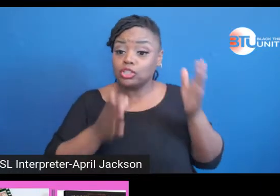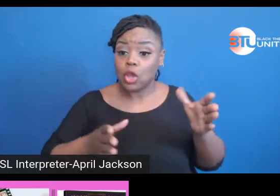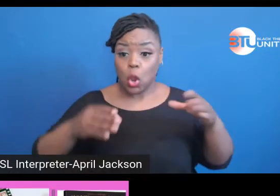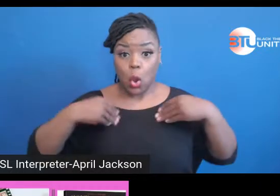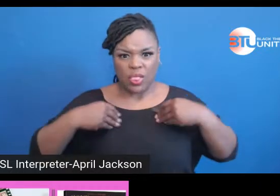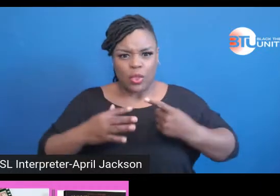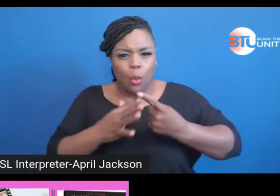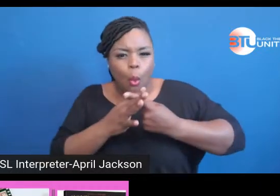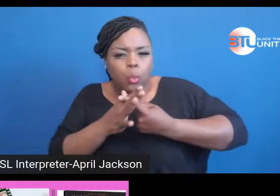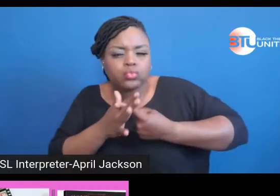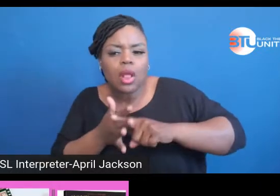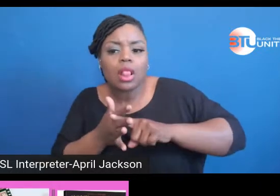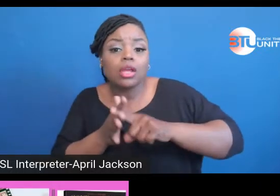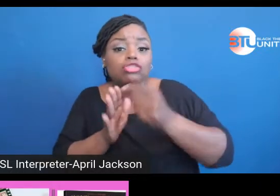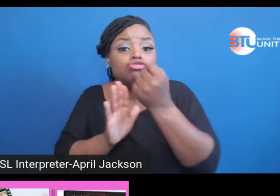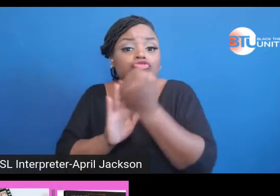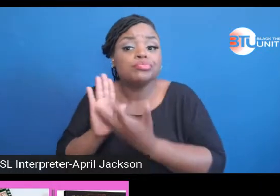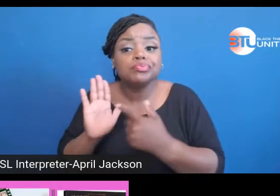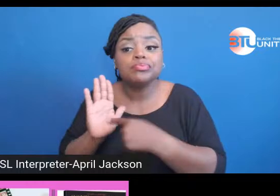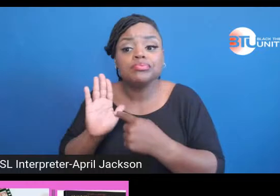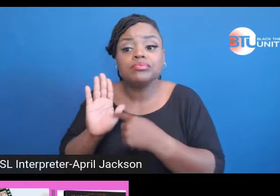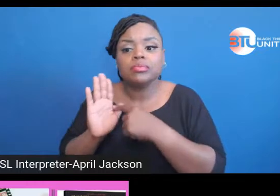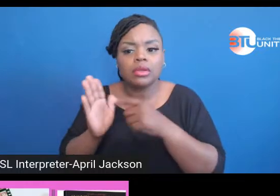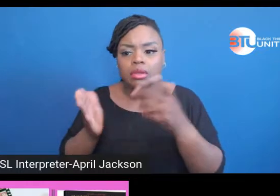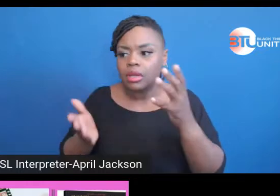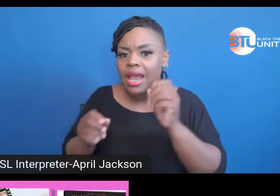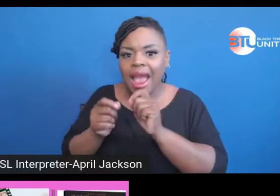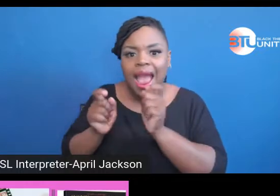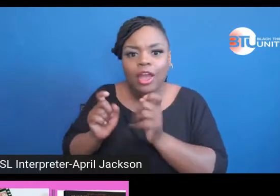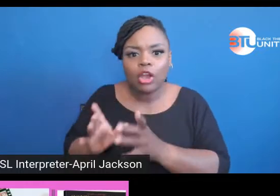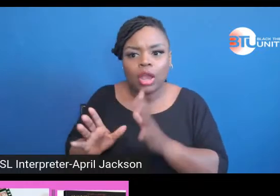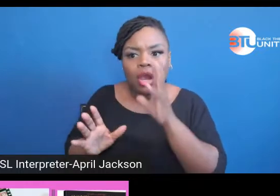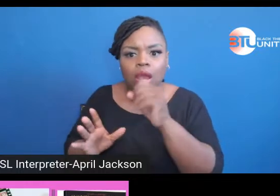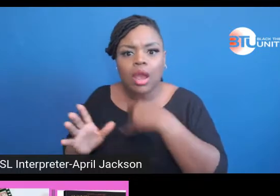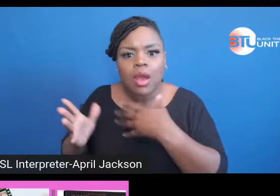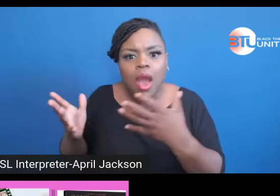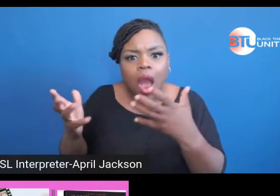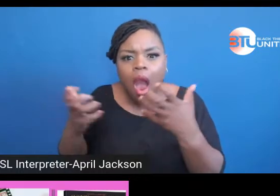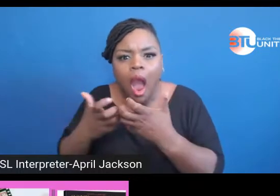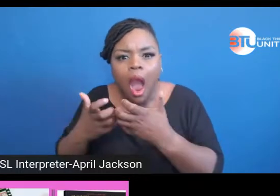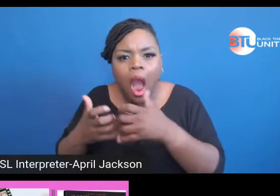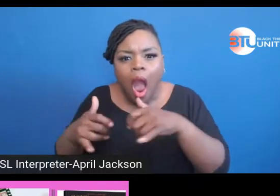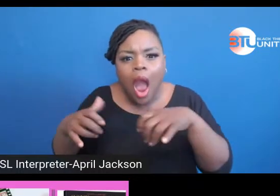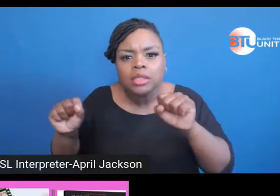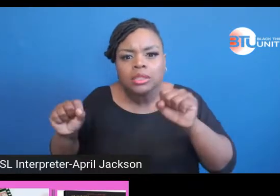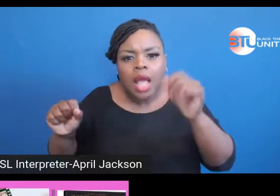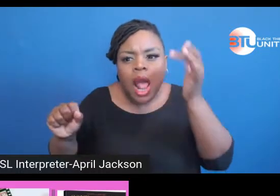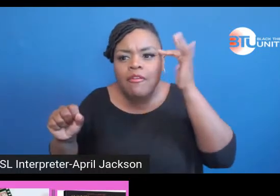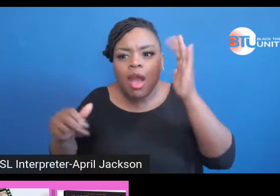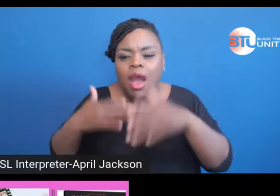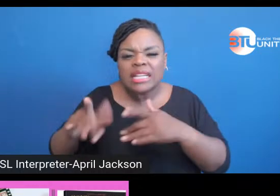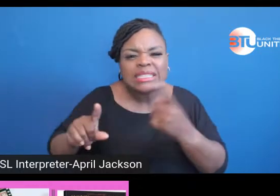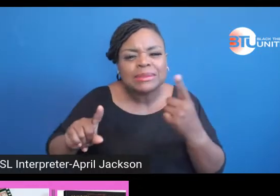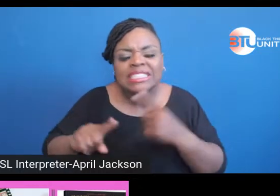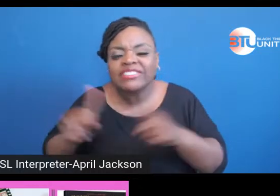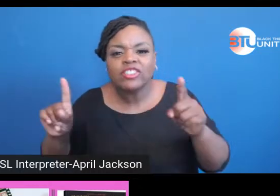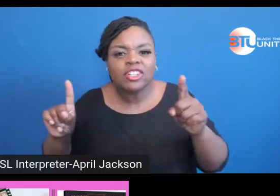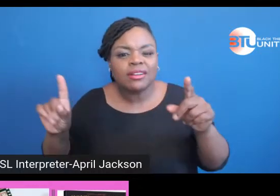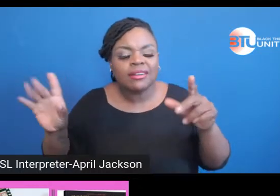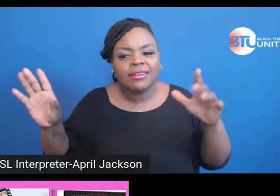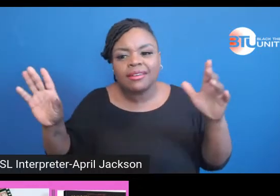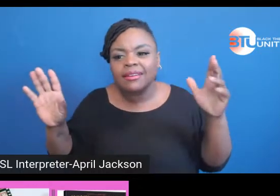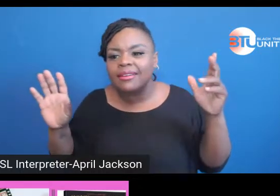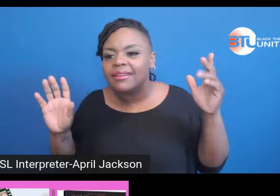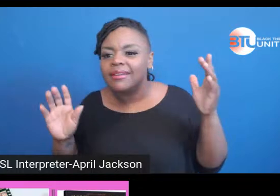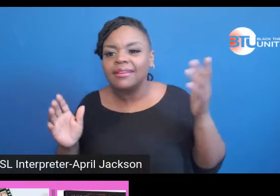an actor may have been attracted to that was really brilliant, something very, very different by the time you start shooting it.